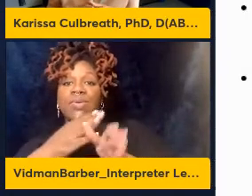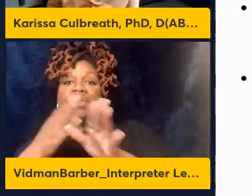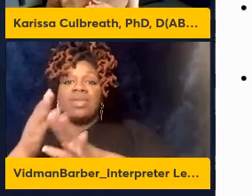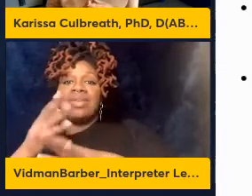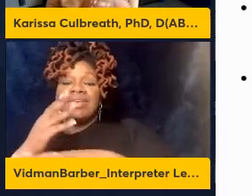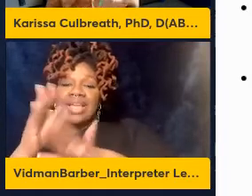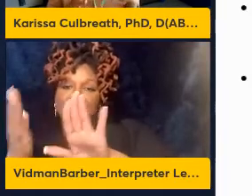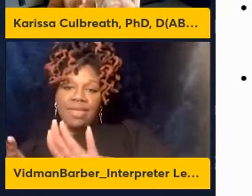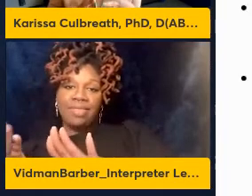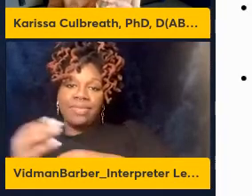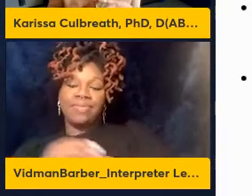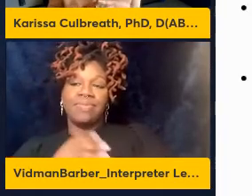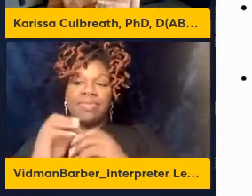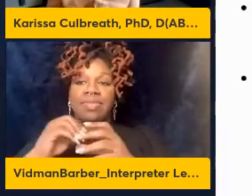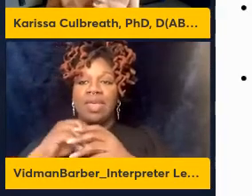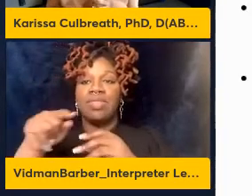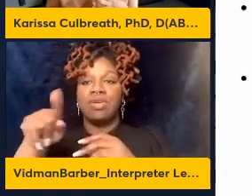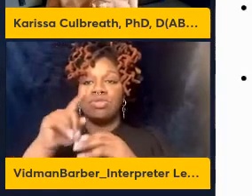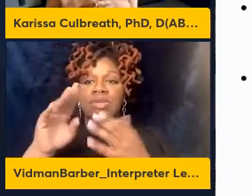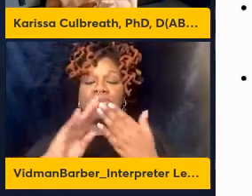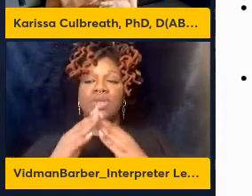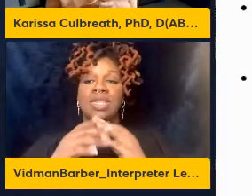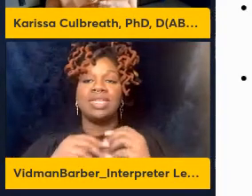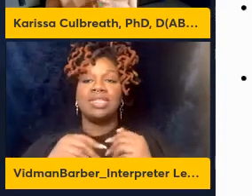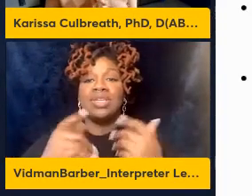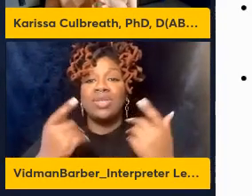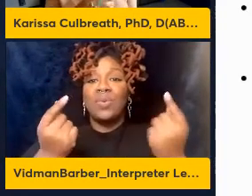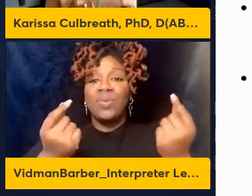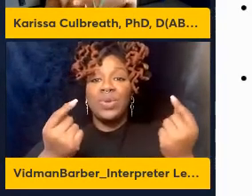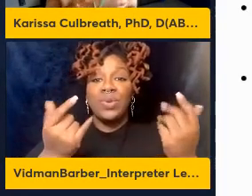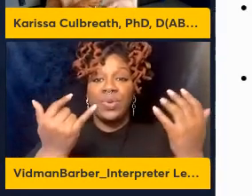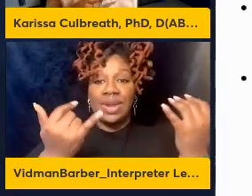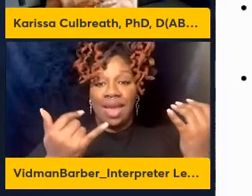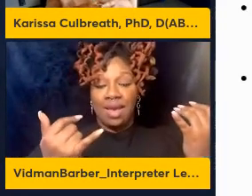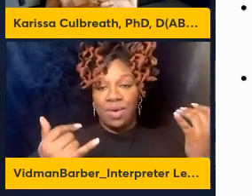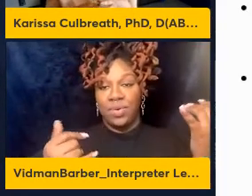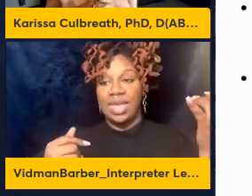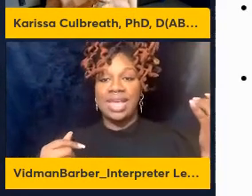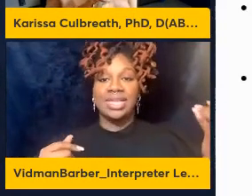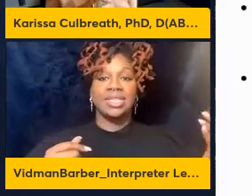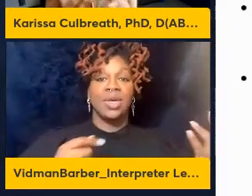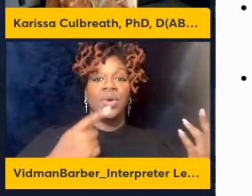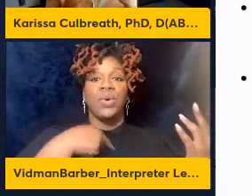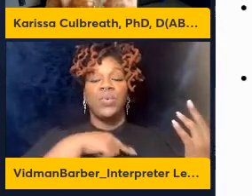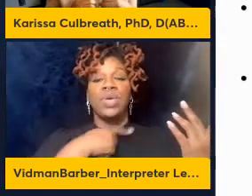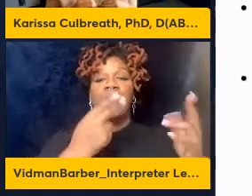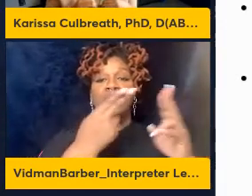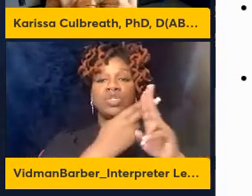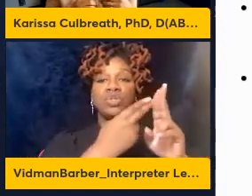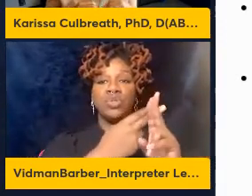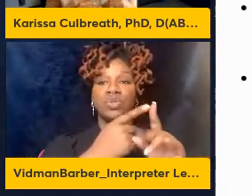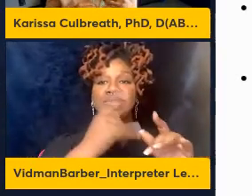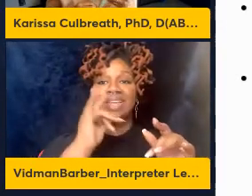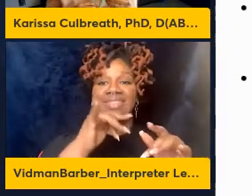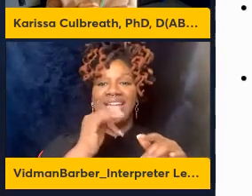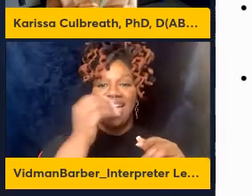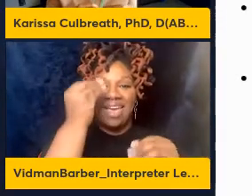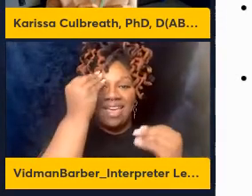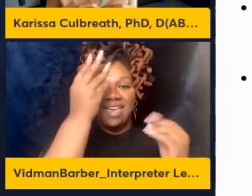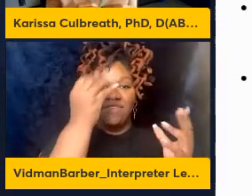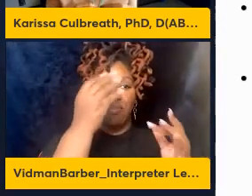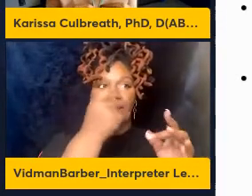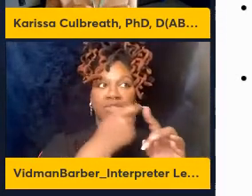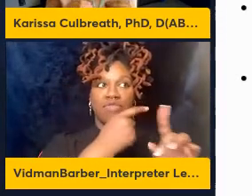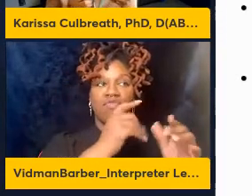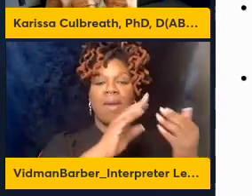communities. And so what we are doing right now is we are using the insights from